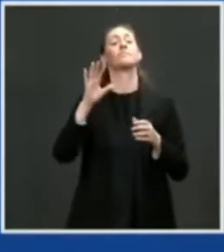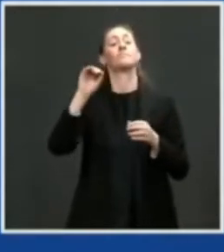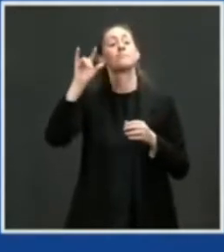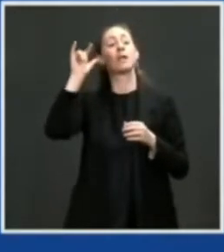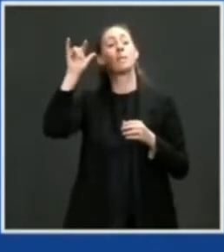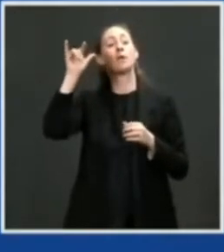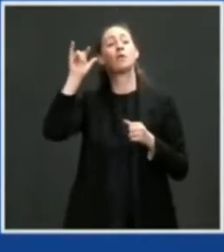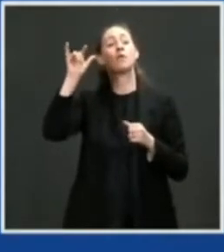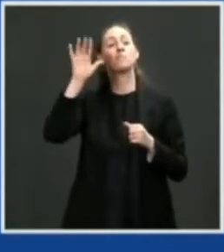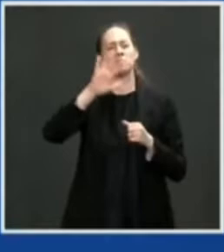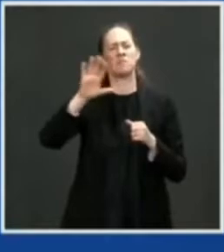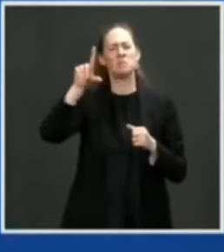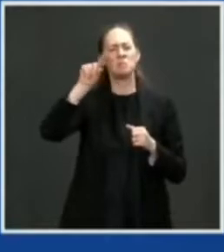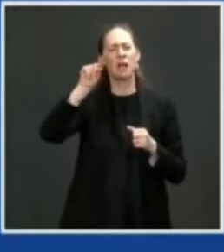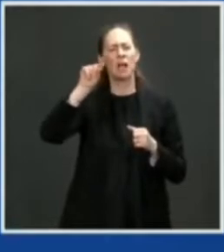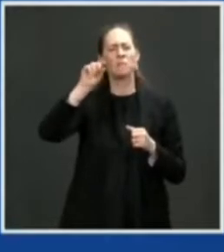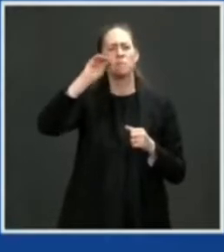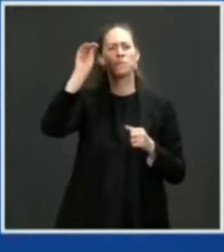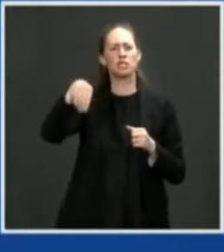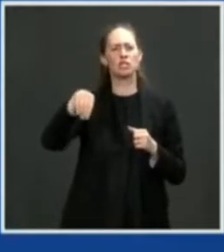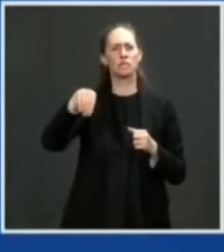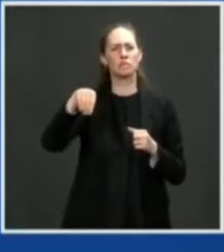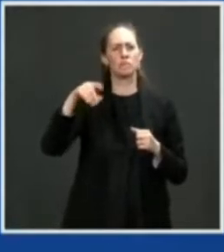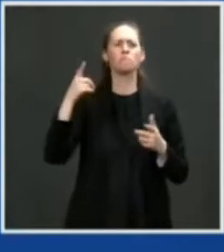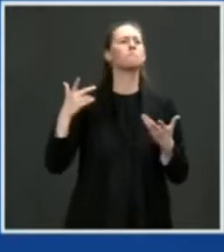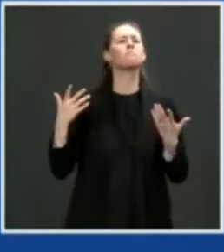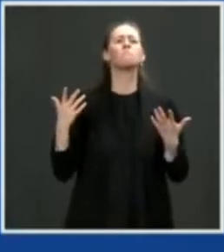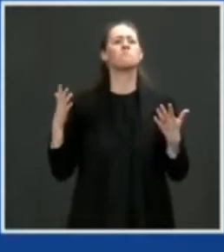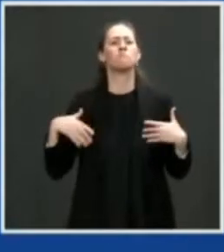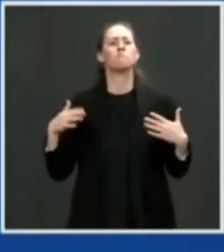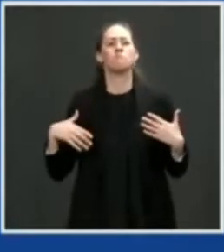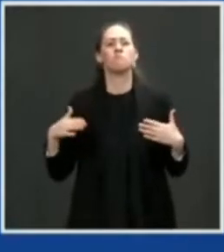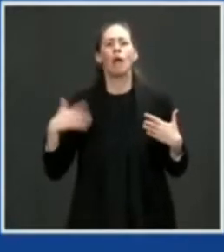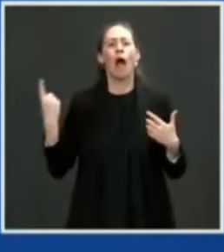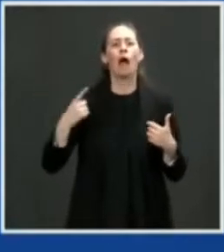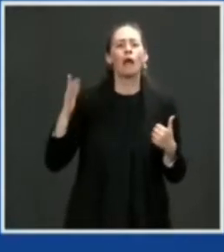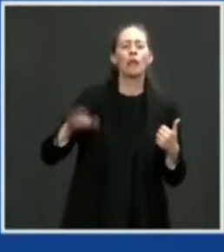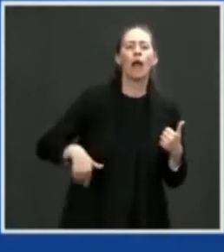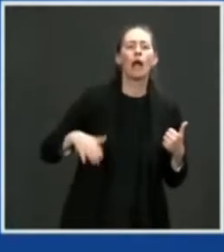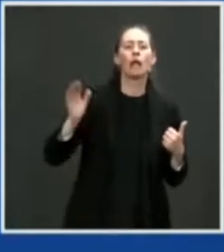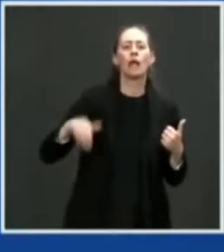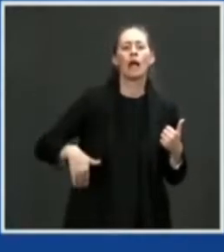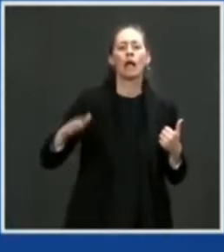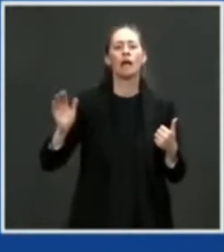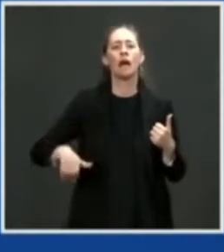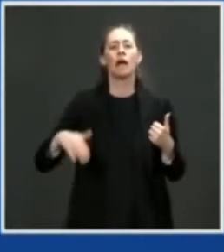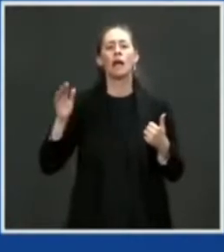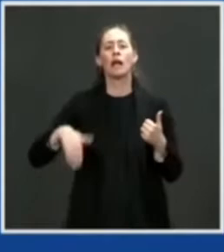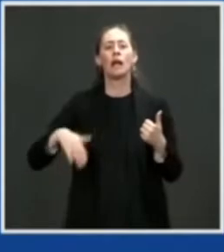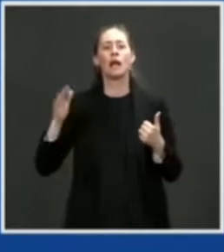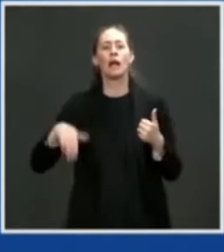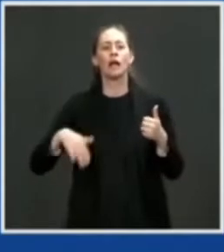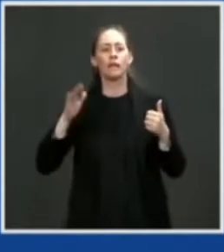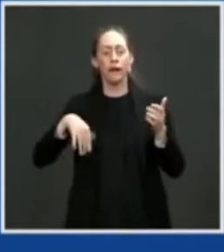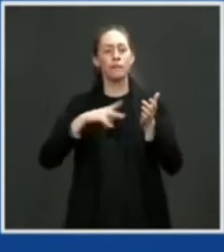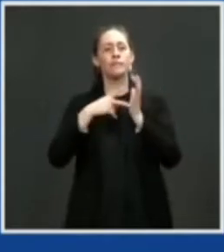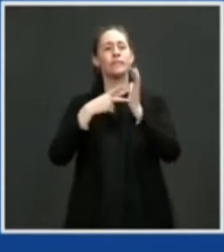weren't on time, resulting in 1.5 million hours lost. And sitting in the Production. airport is boring.